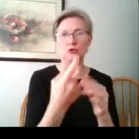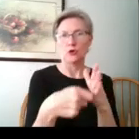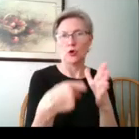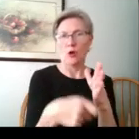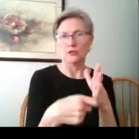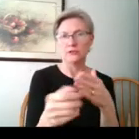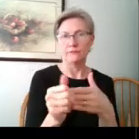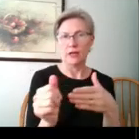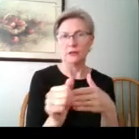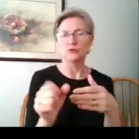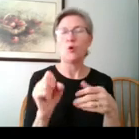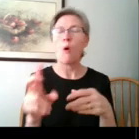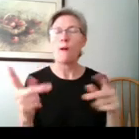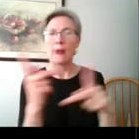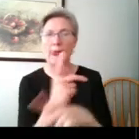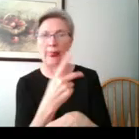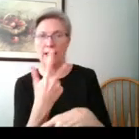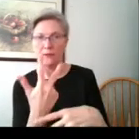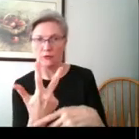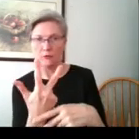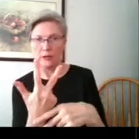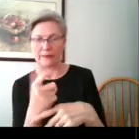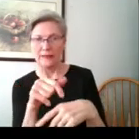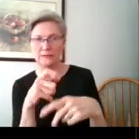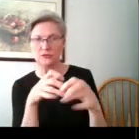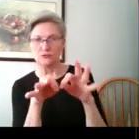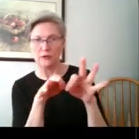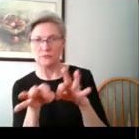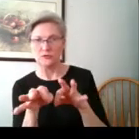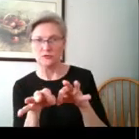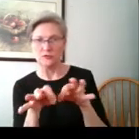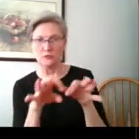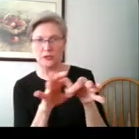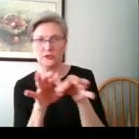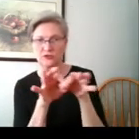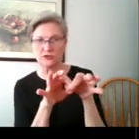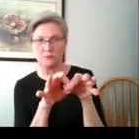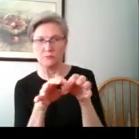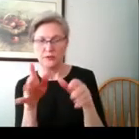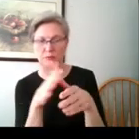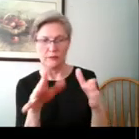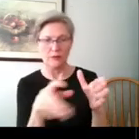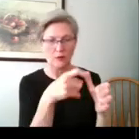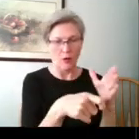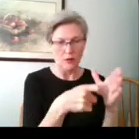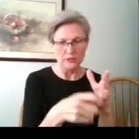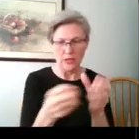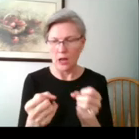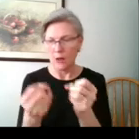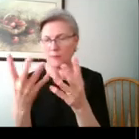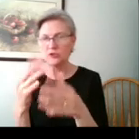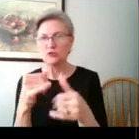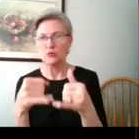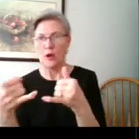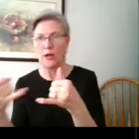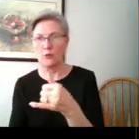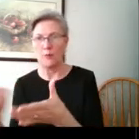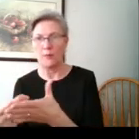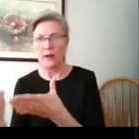that we're multiplying by 3, and that describes the relationship between the cost and the amount of wire that we're receiving.